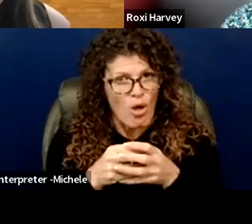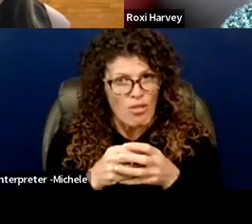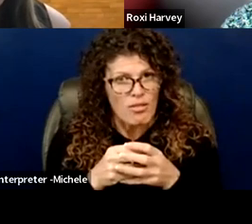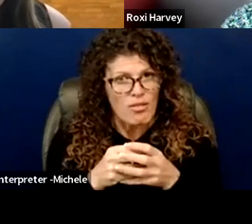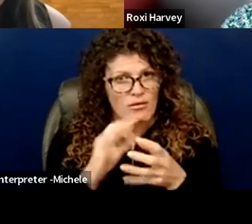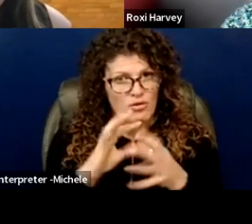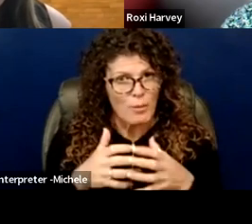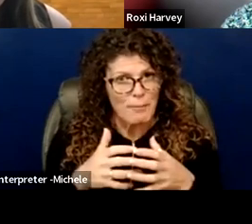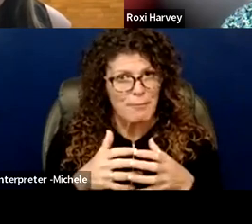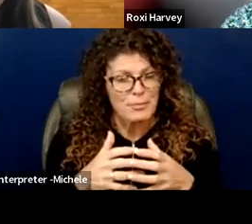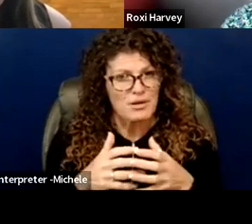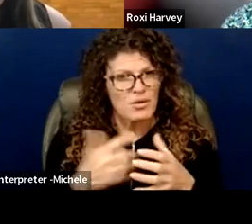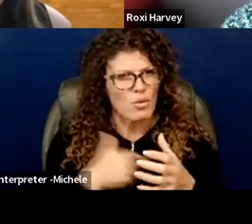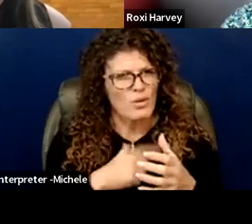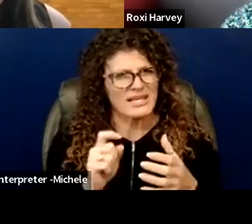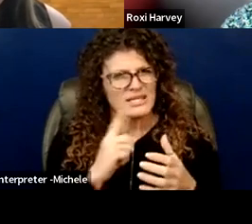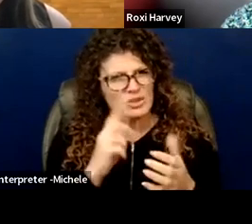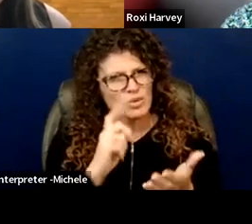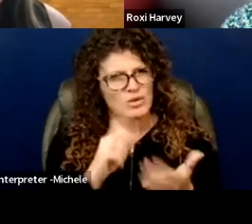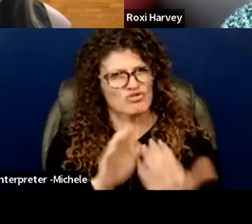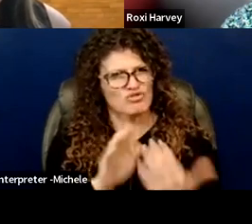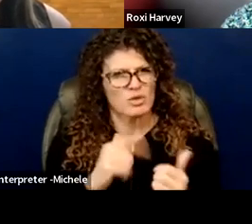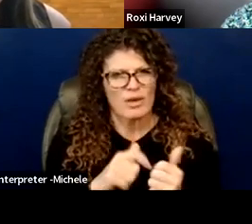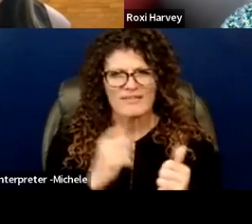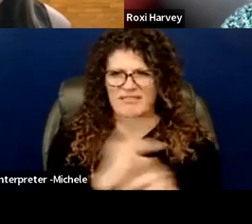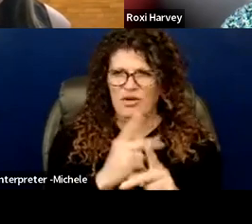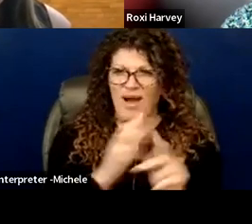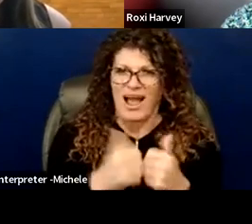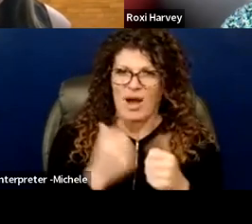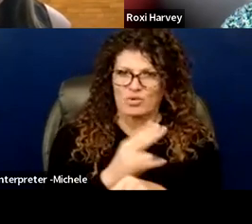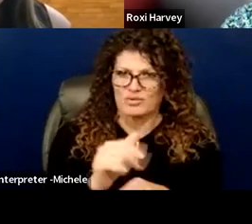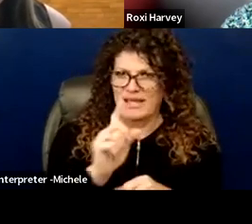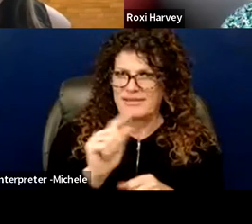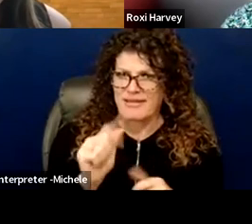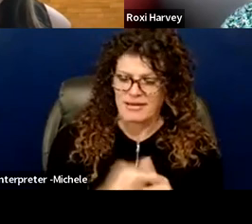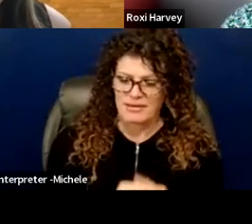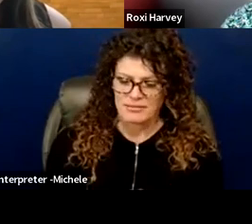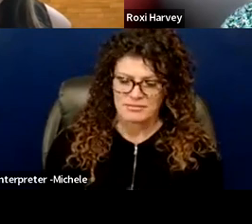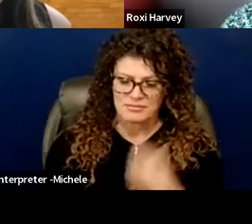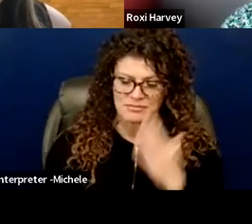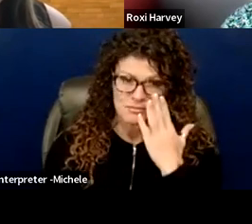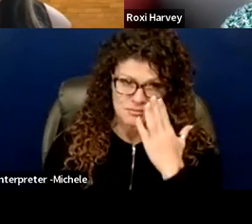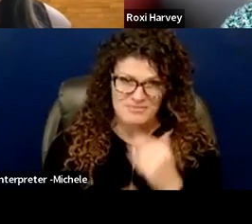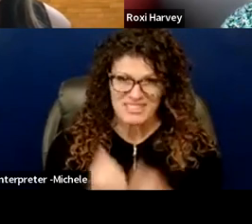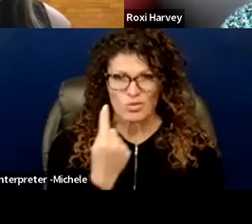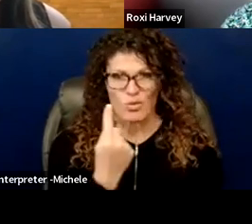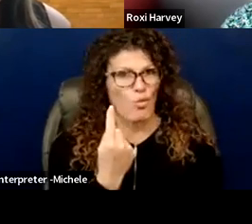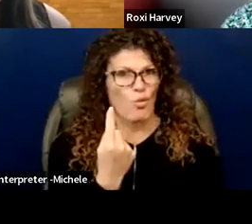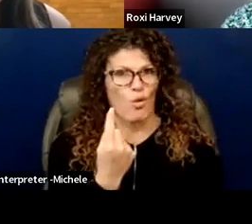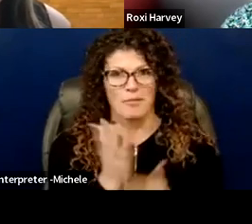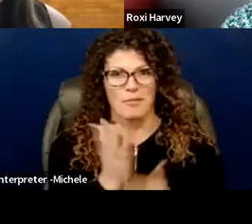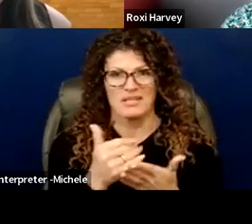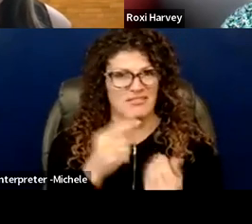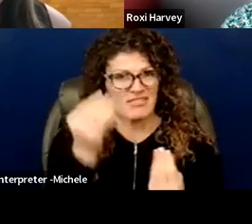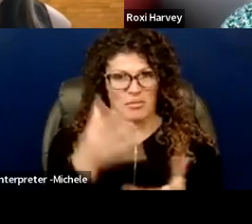as well when we're thinking about how we're responsibly using this data. it is one data point, and I think it's, I think